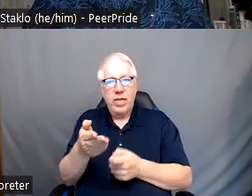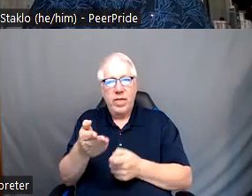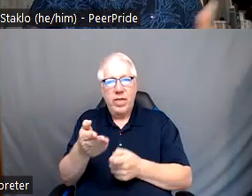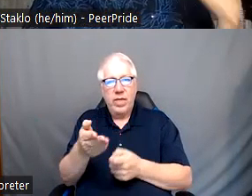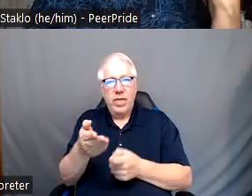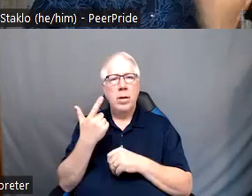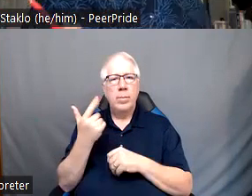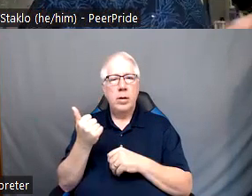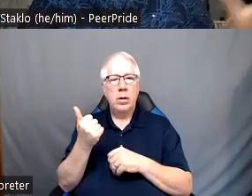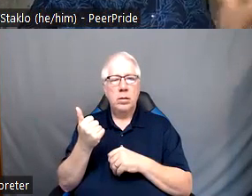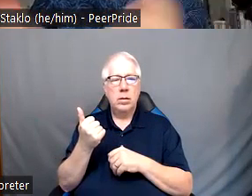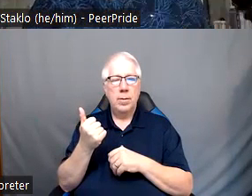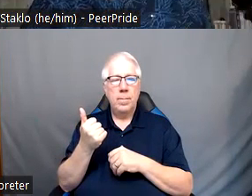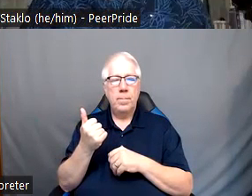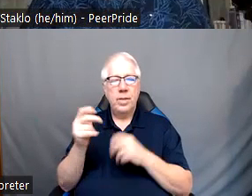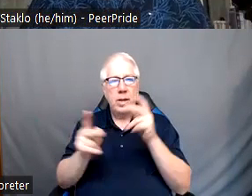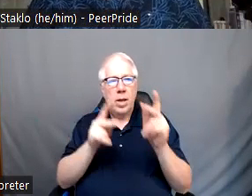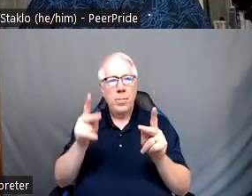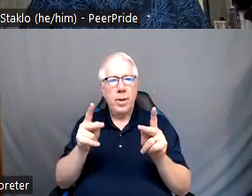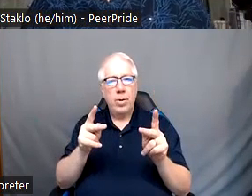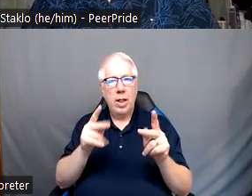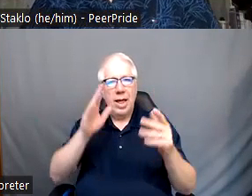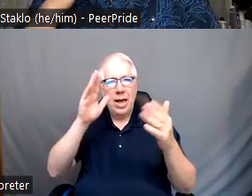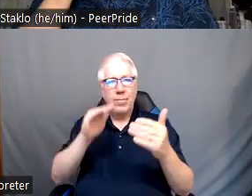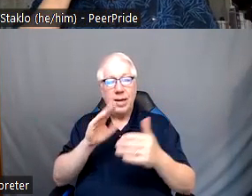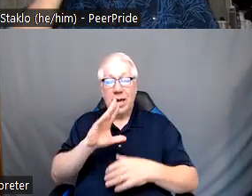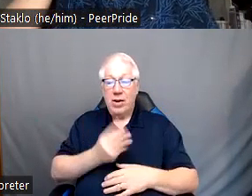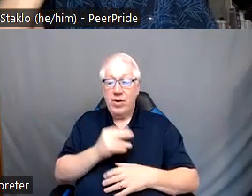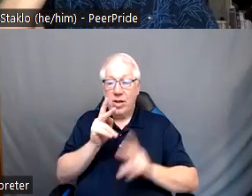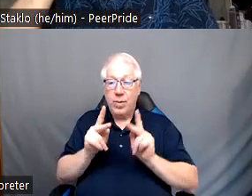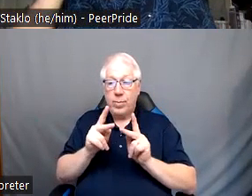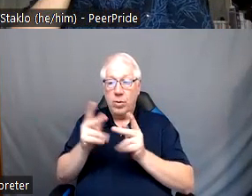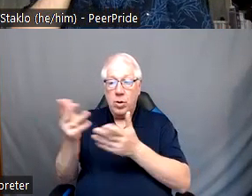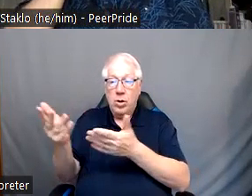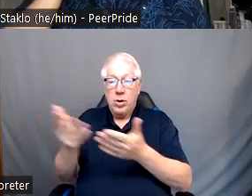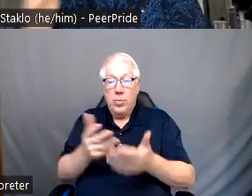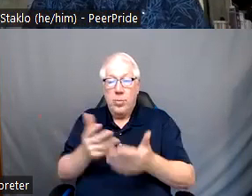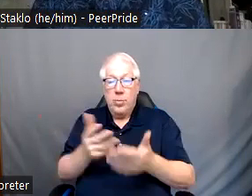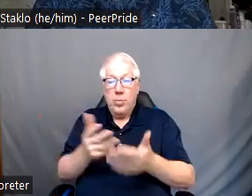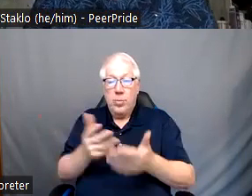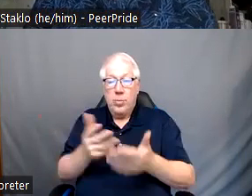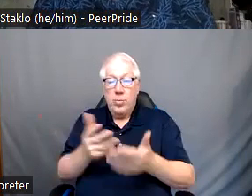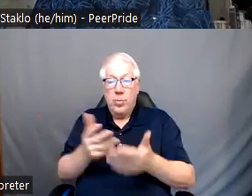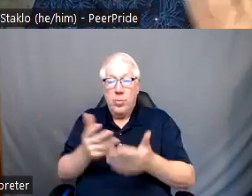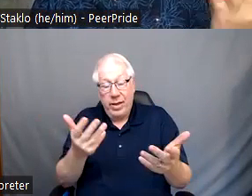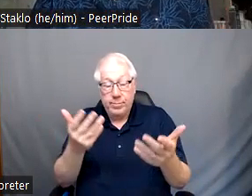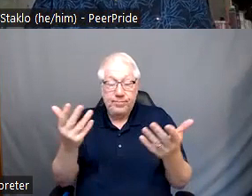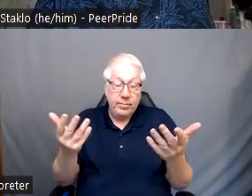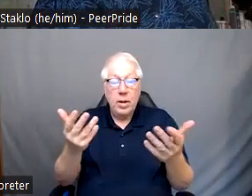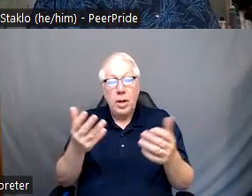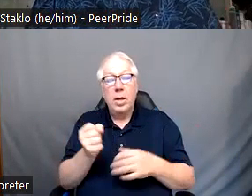know, because people, I guess, expect trans people to bring transness into everything. And that's been a lot of